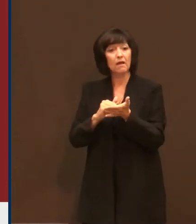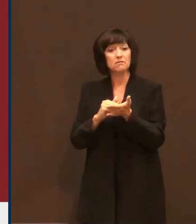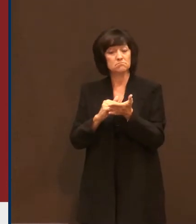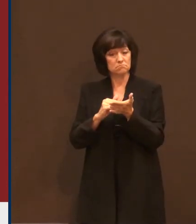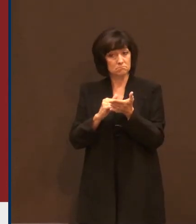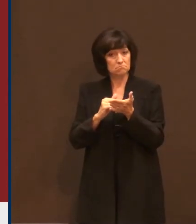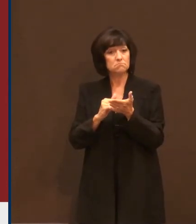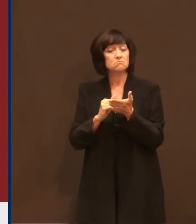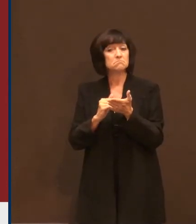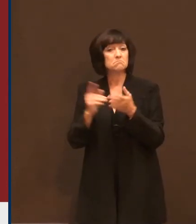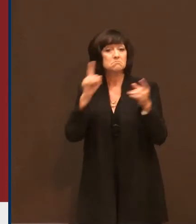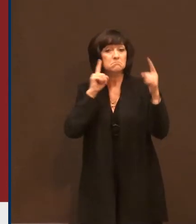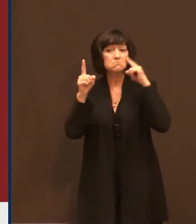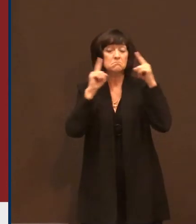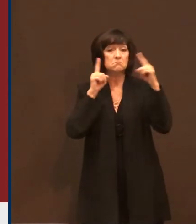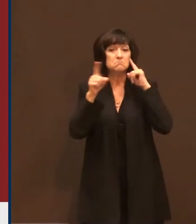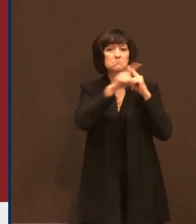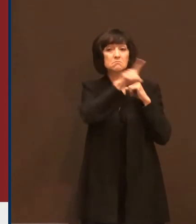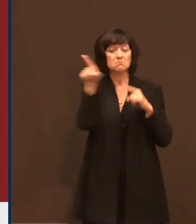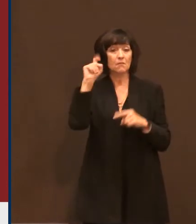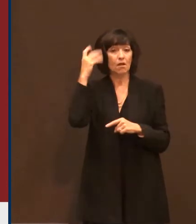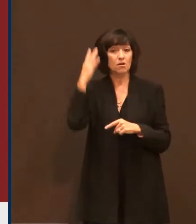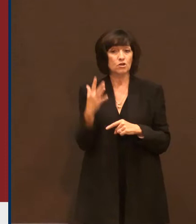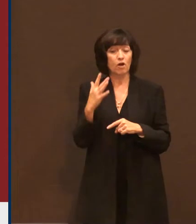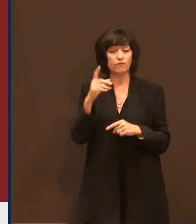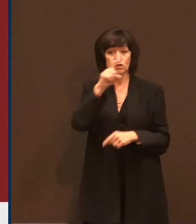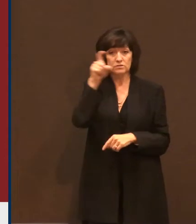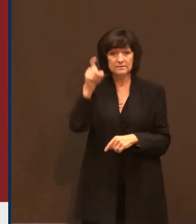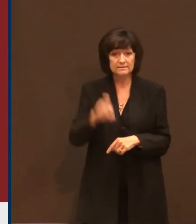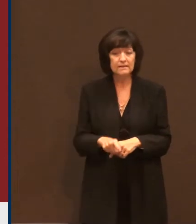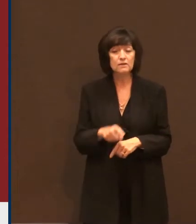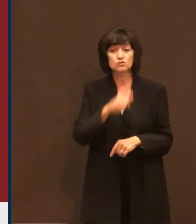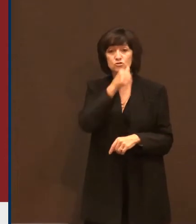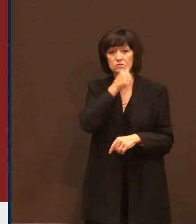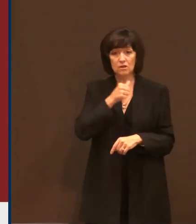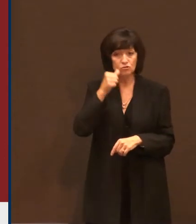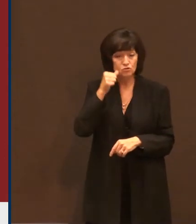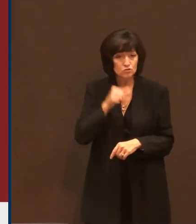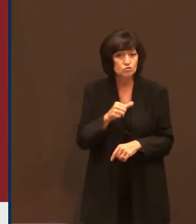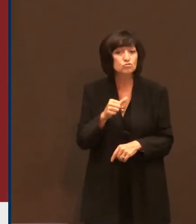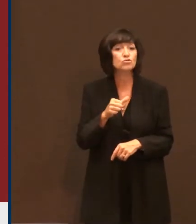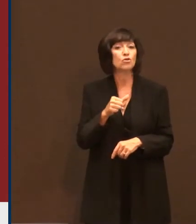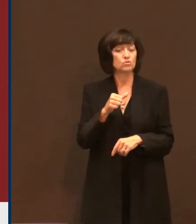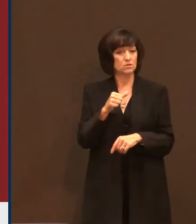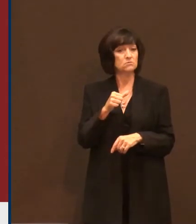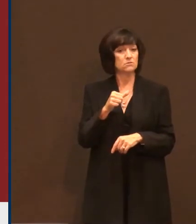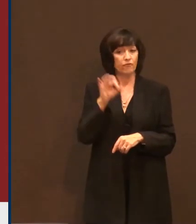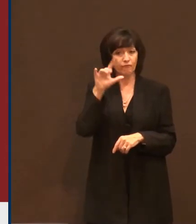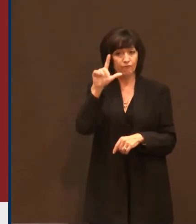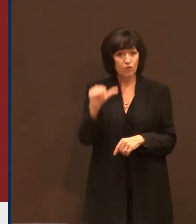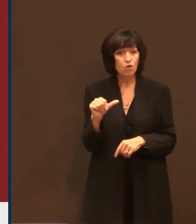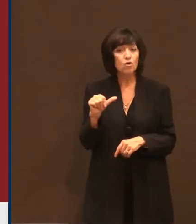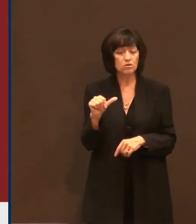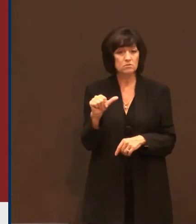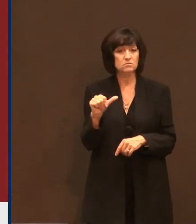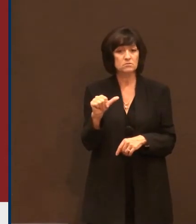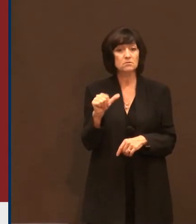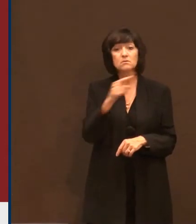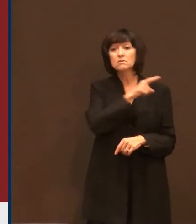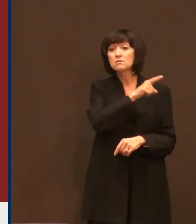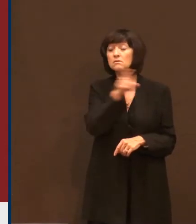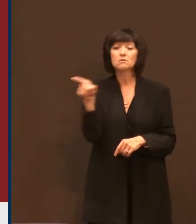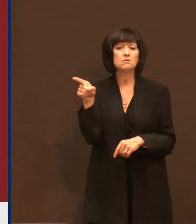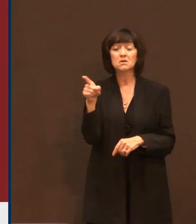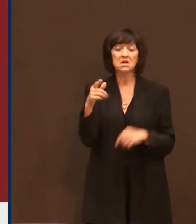of Florida, of Texas, of Arizona, and other states who previously had not been